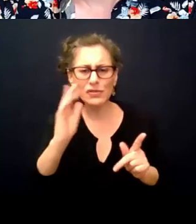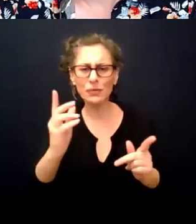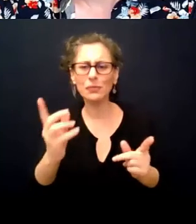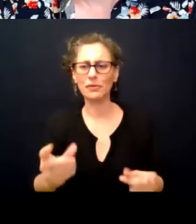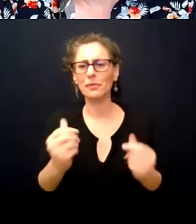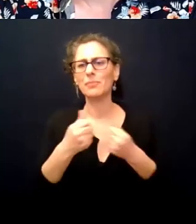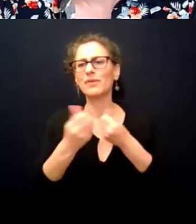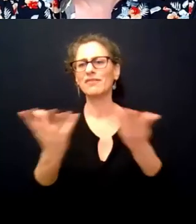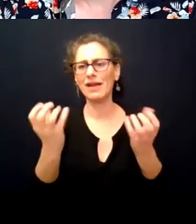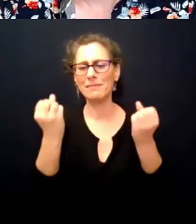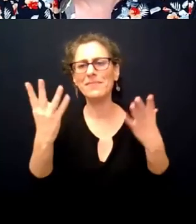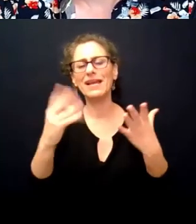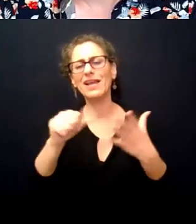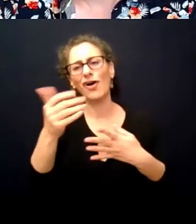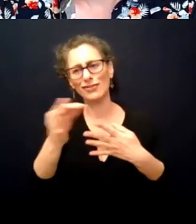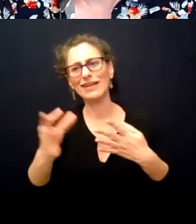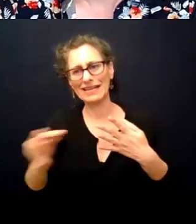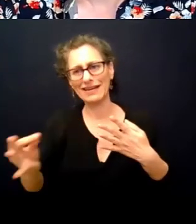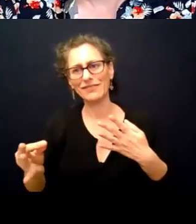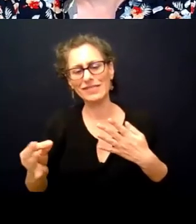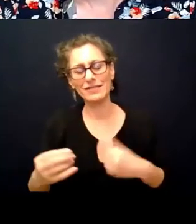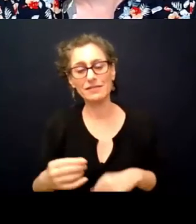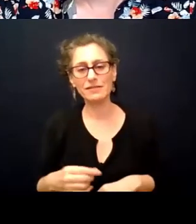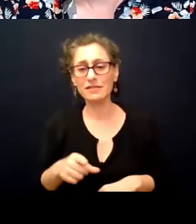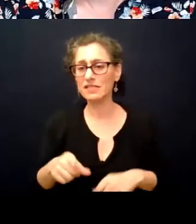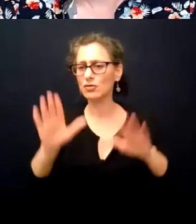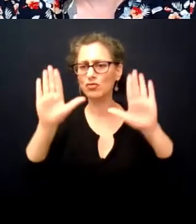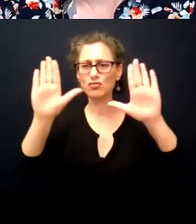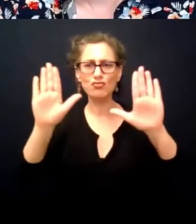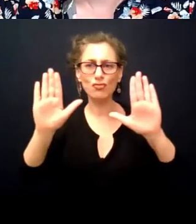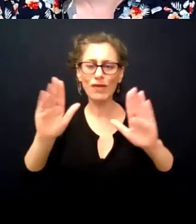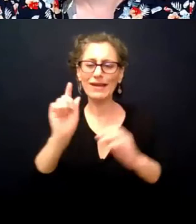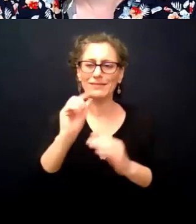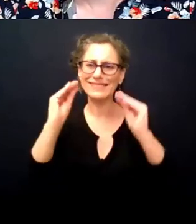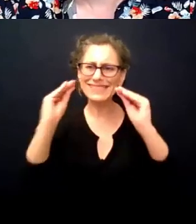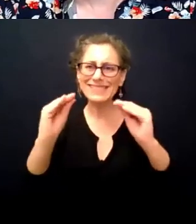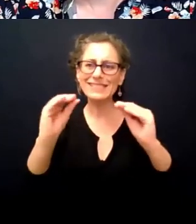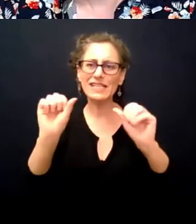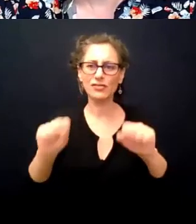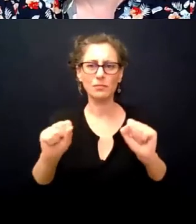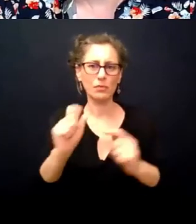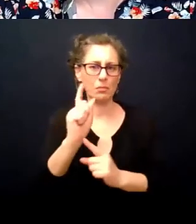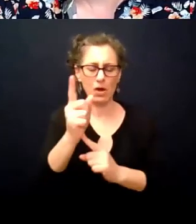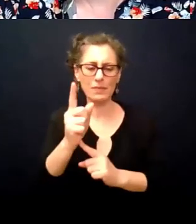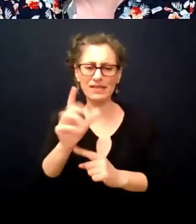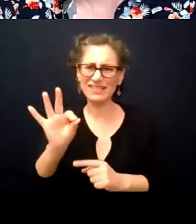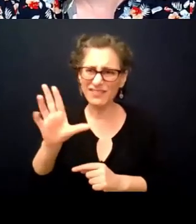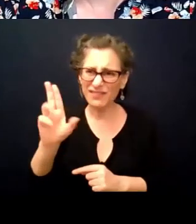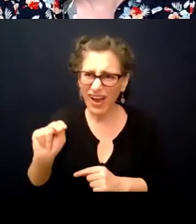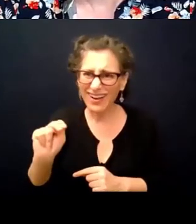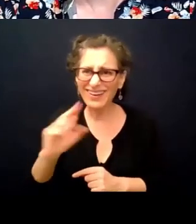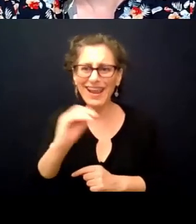alternatives. Well, it's a great teachable moment, and it's really fun and weird, which